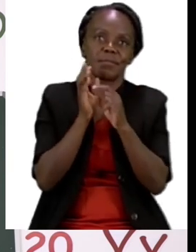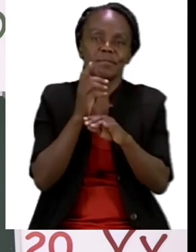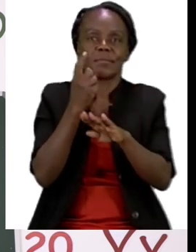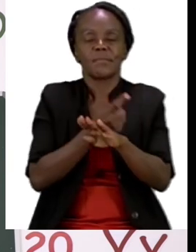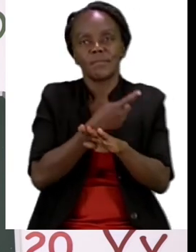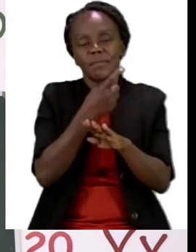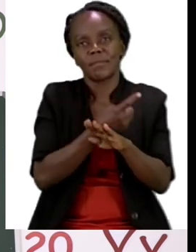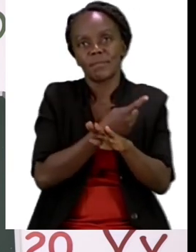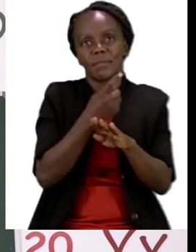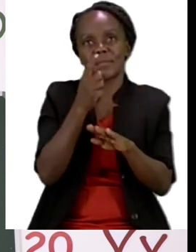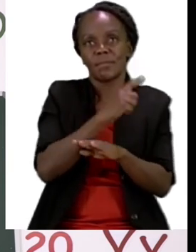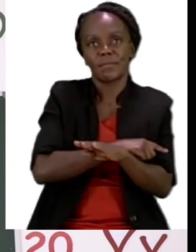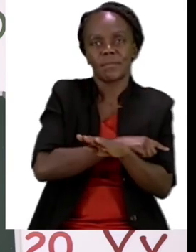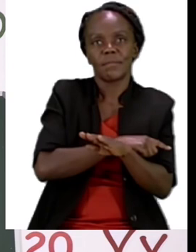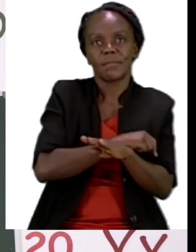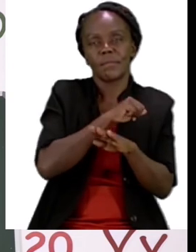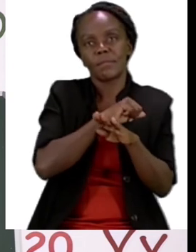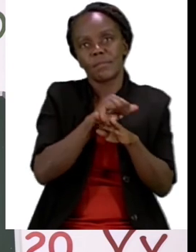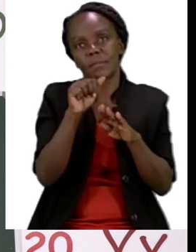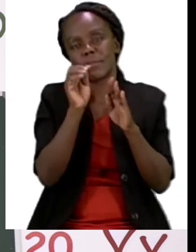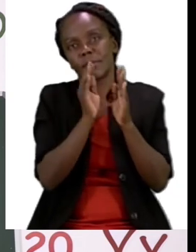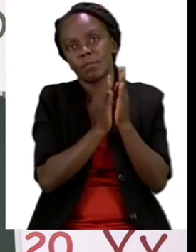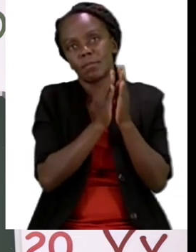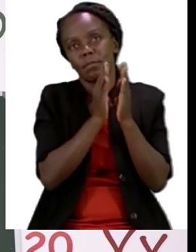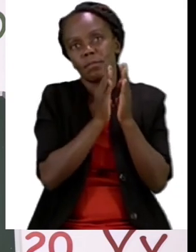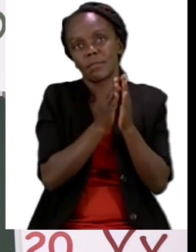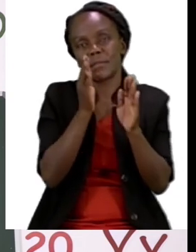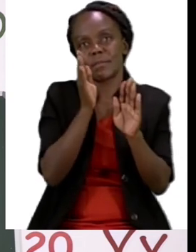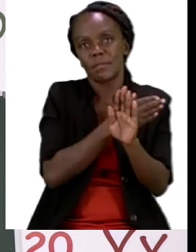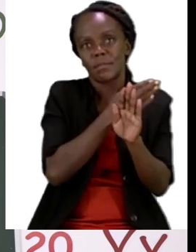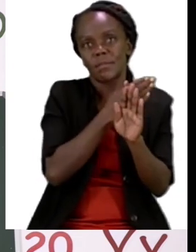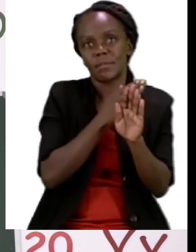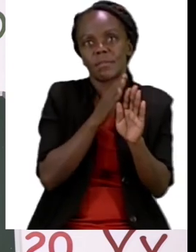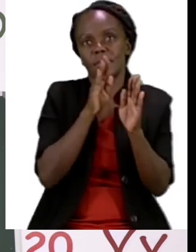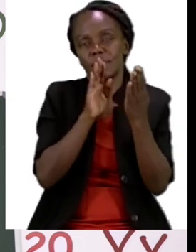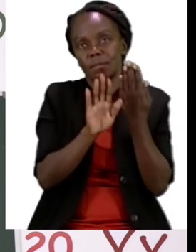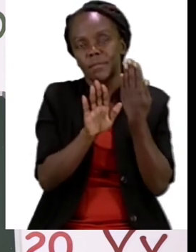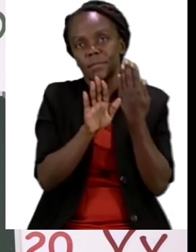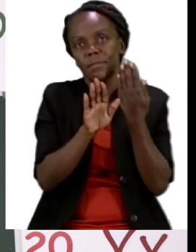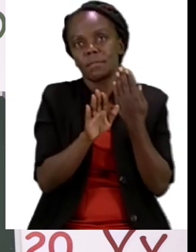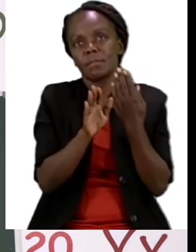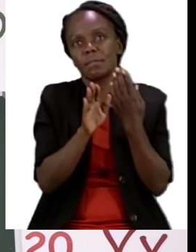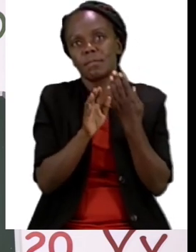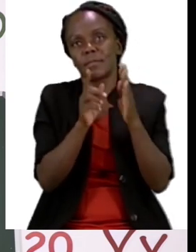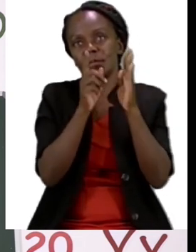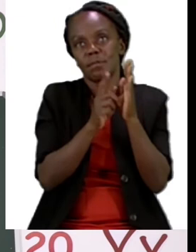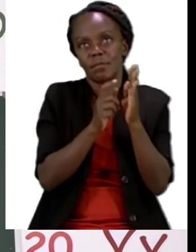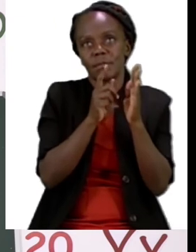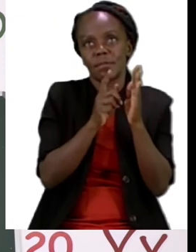Sanitize every day. So the germs can stay away.